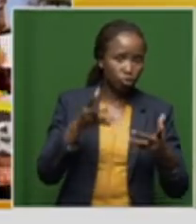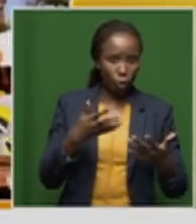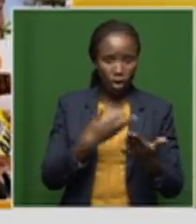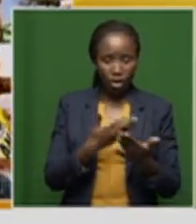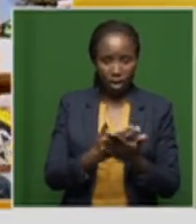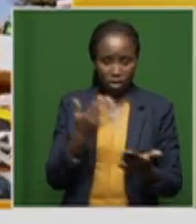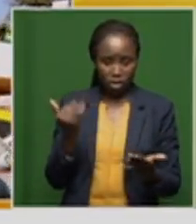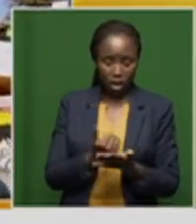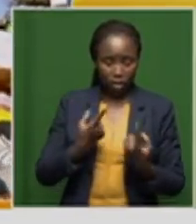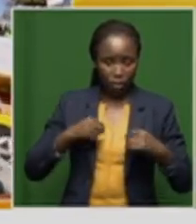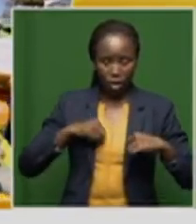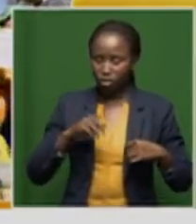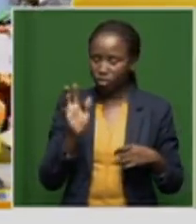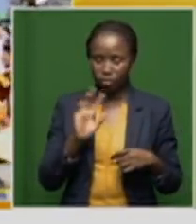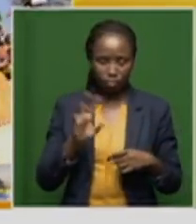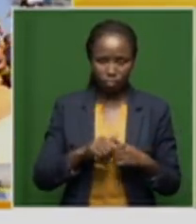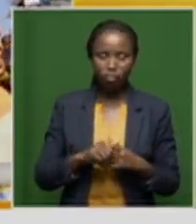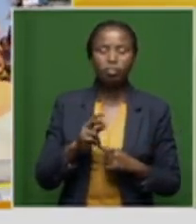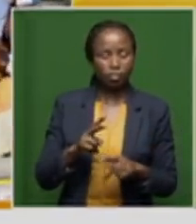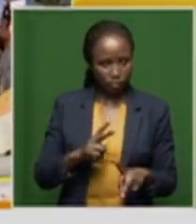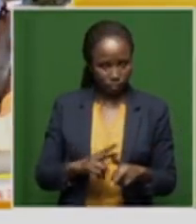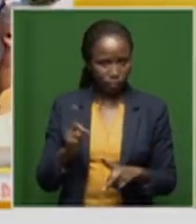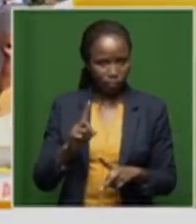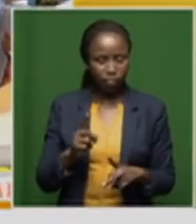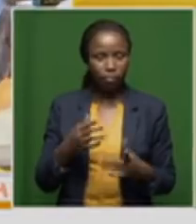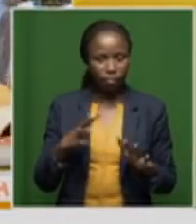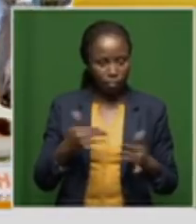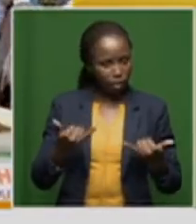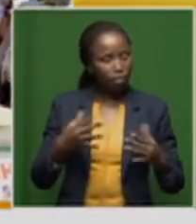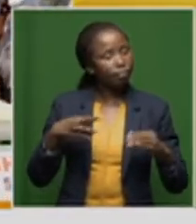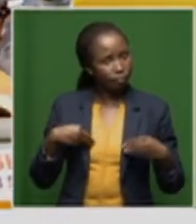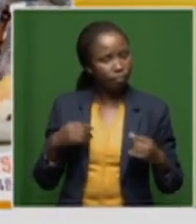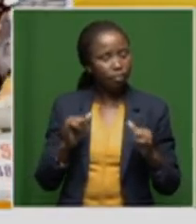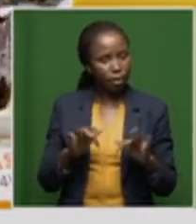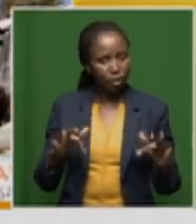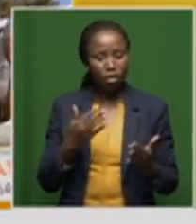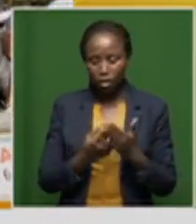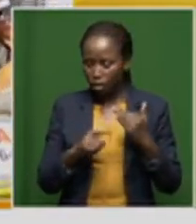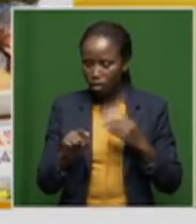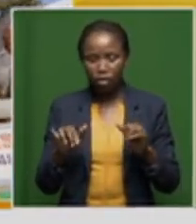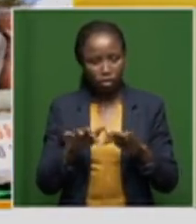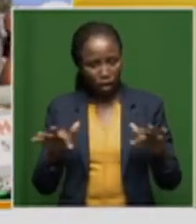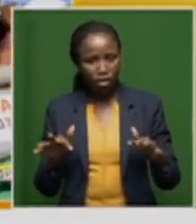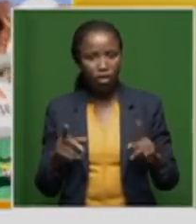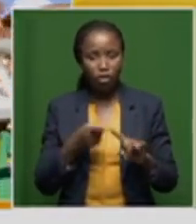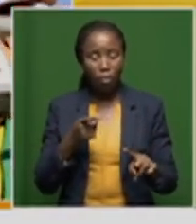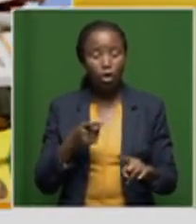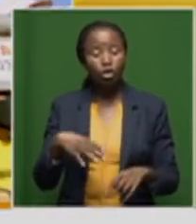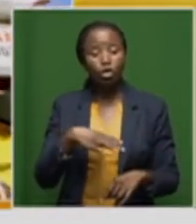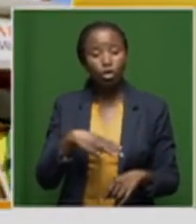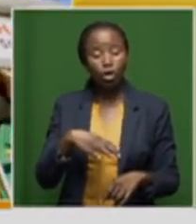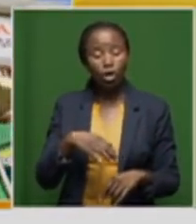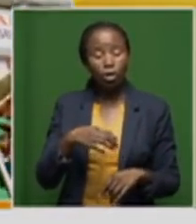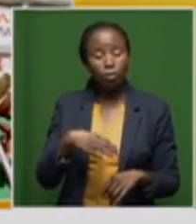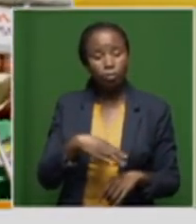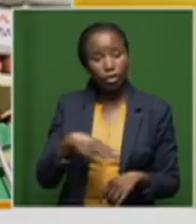our right as an organization. But of course, the other issue was that we couldn't allow people to ascend into the stage where former President Zuma is appearing in court